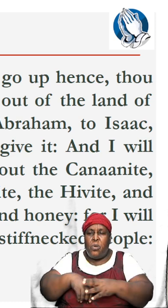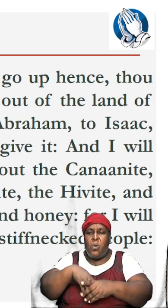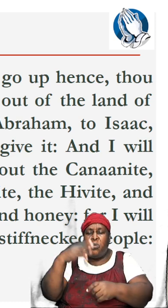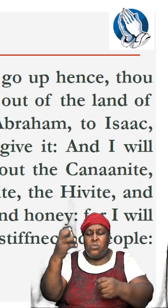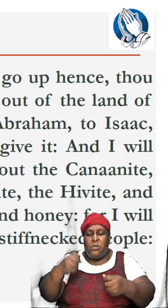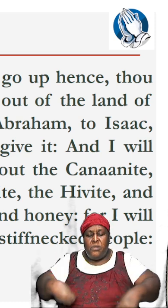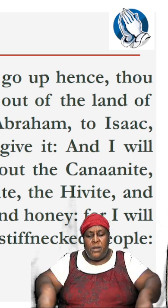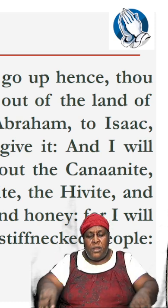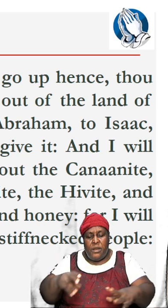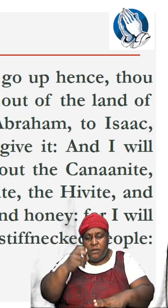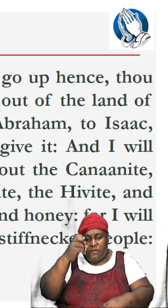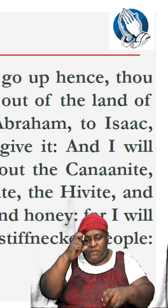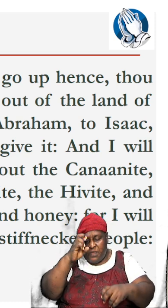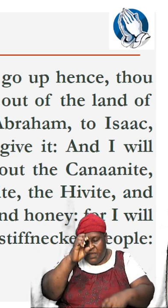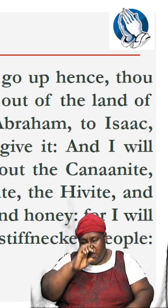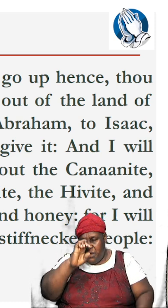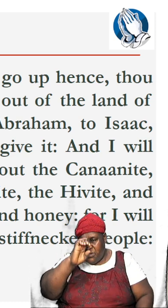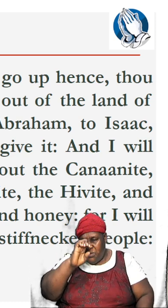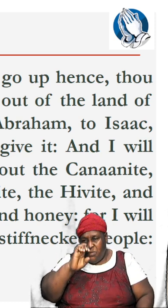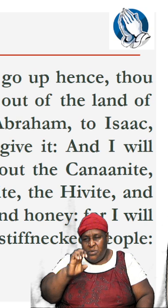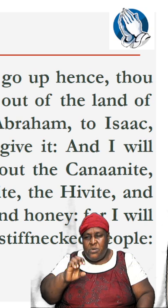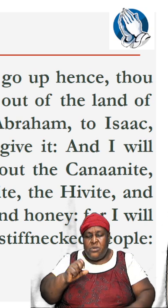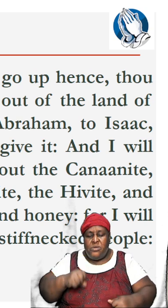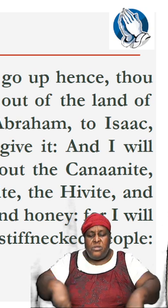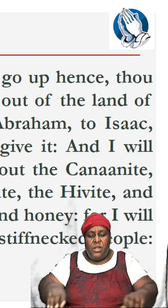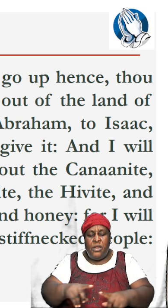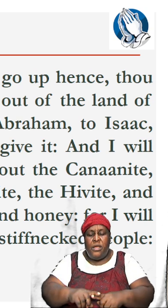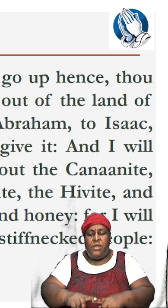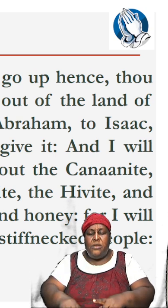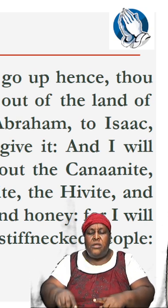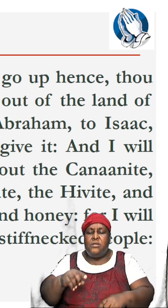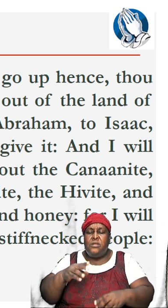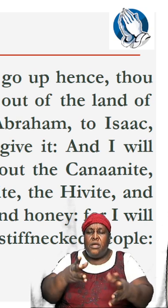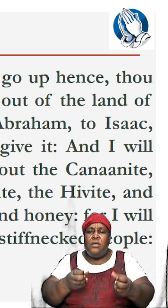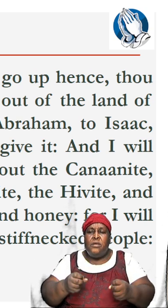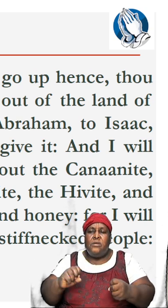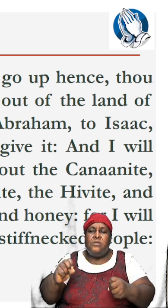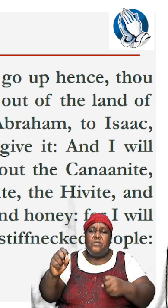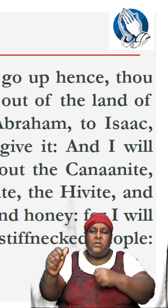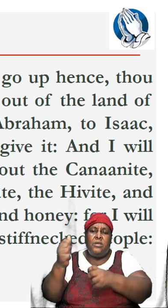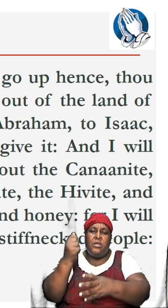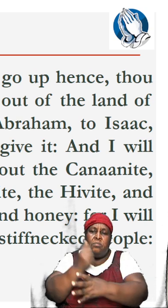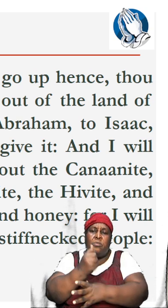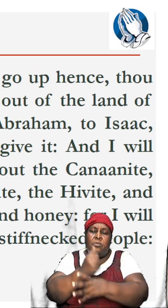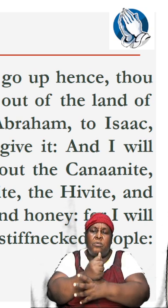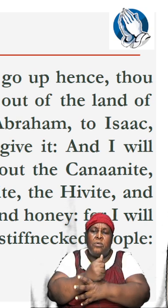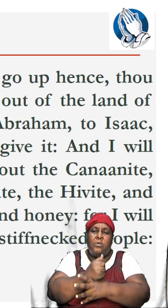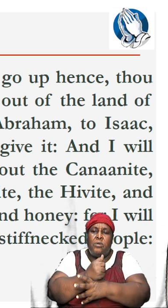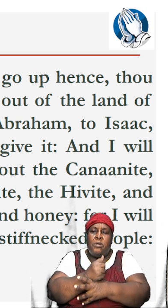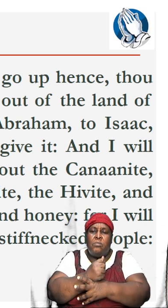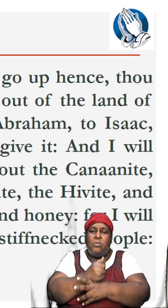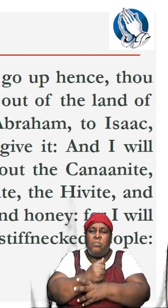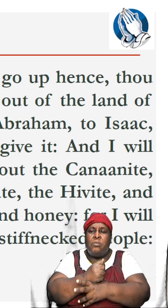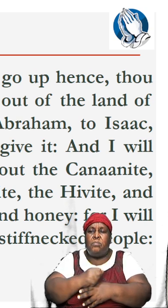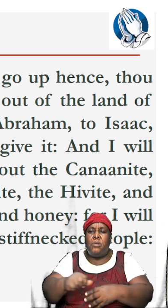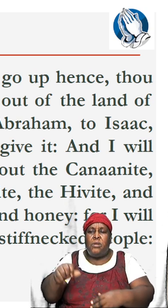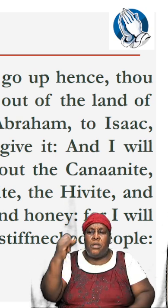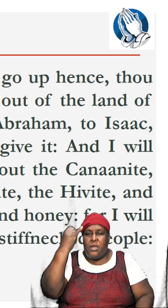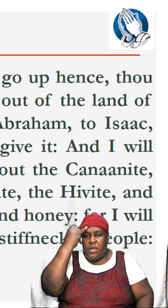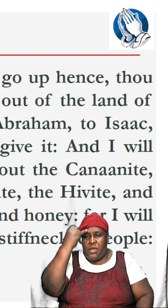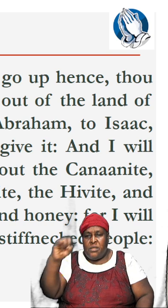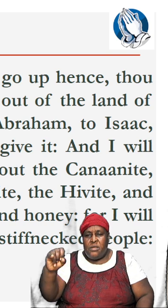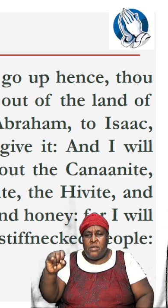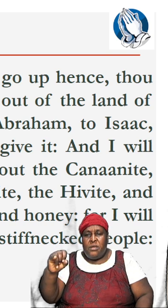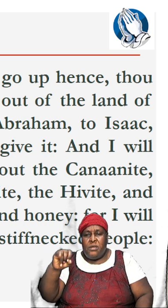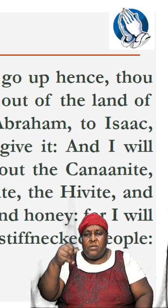land of Egypt, unto the land which I swear unto Abraham, to Isaac, and to Jacob, saying, Unto